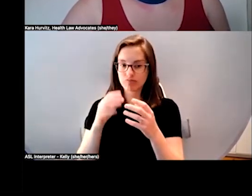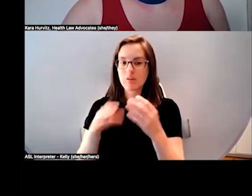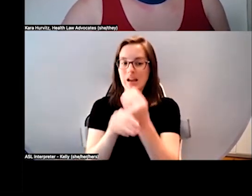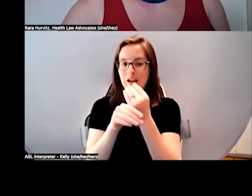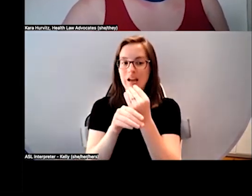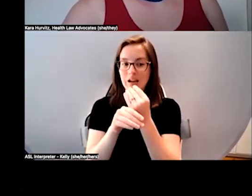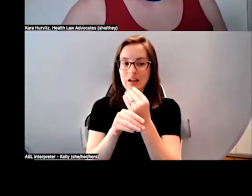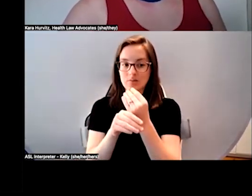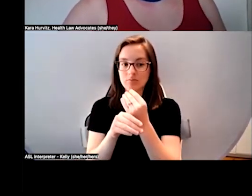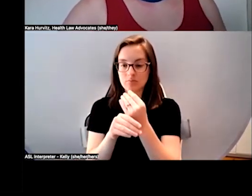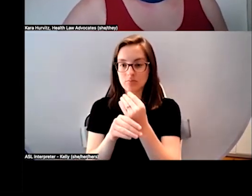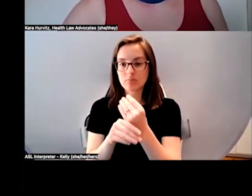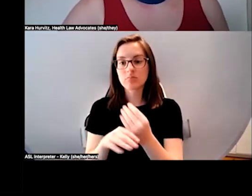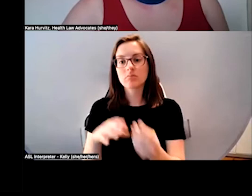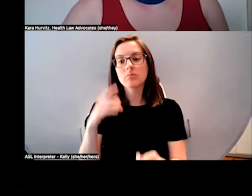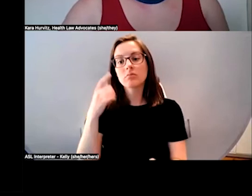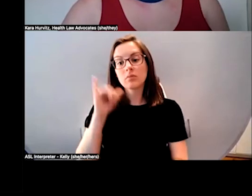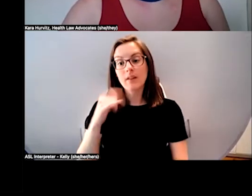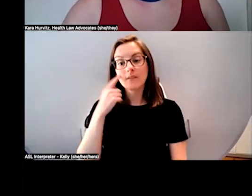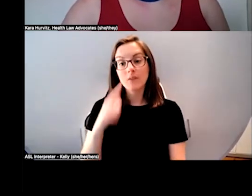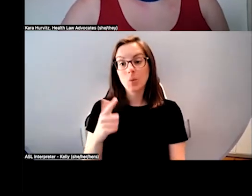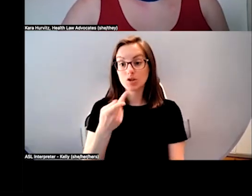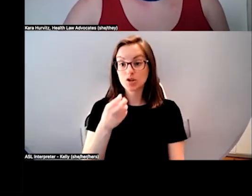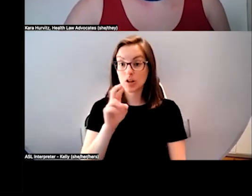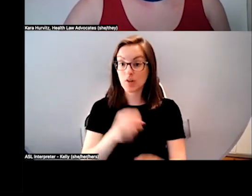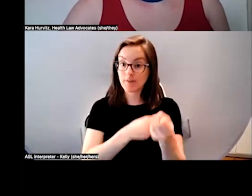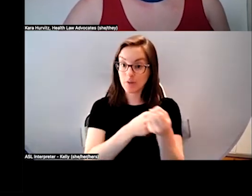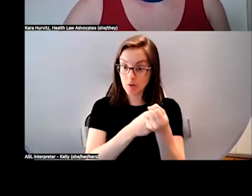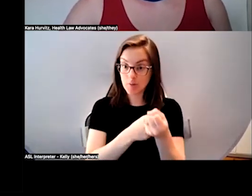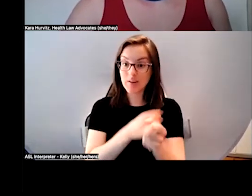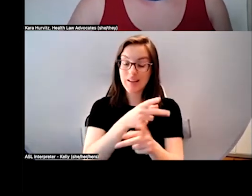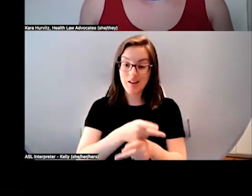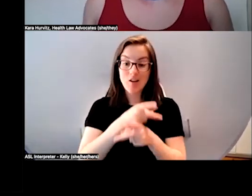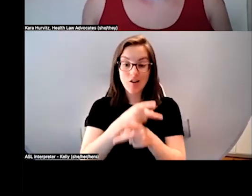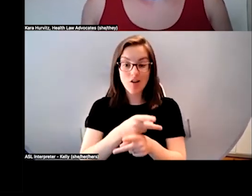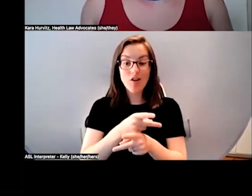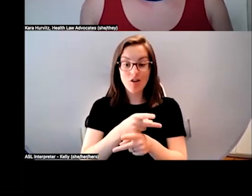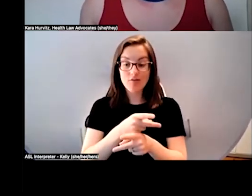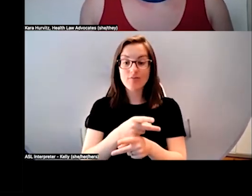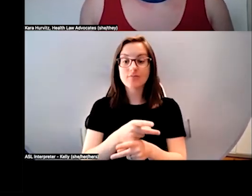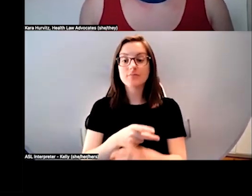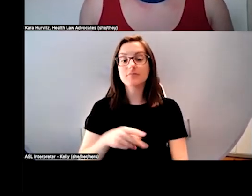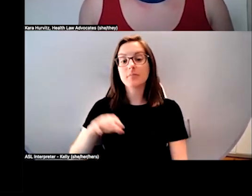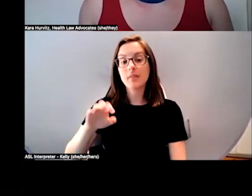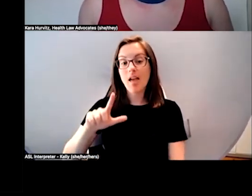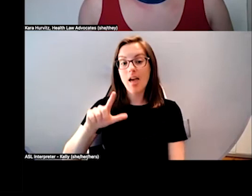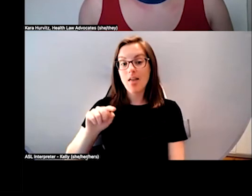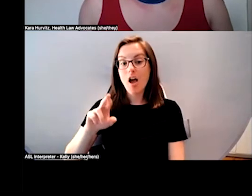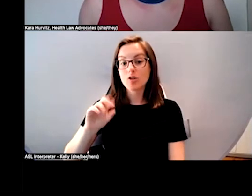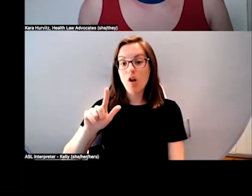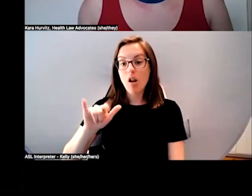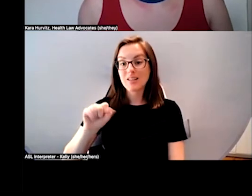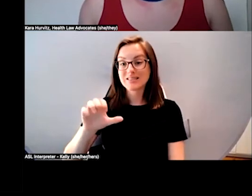context and in its own right as a form of gender affirming care. So electrolysis, as of last